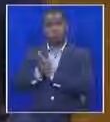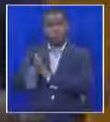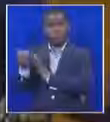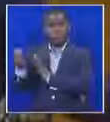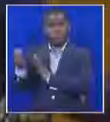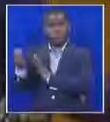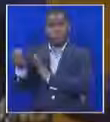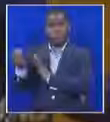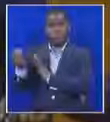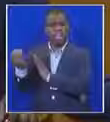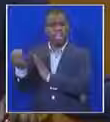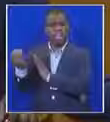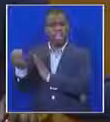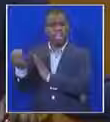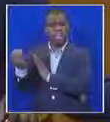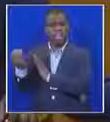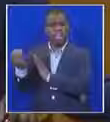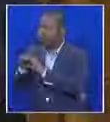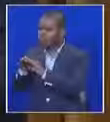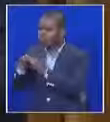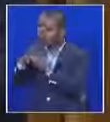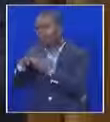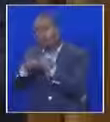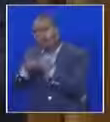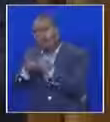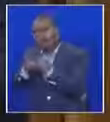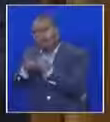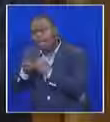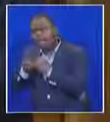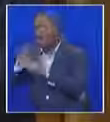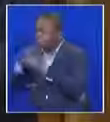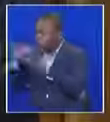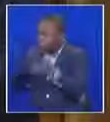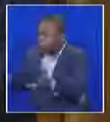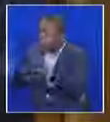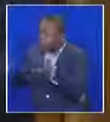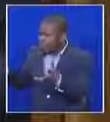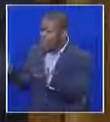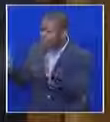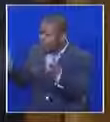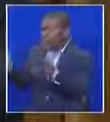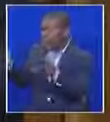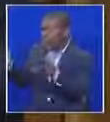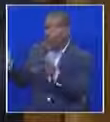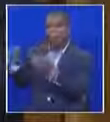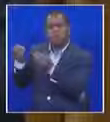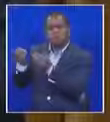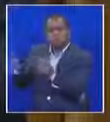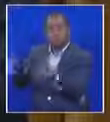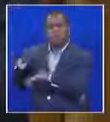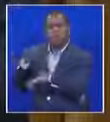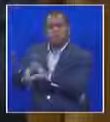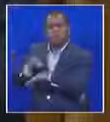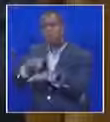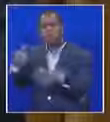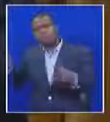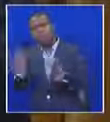be able to guide? Get the SAA out of trouble. And they've been working together with the Treasury for a long